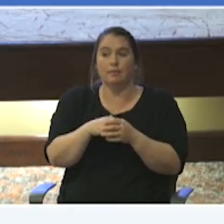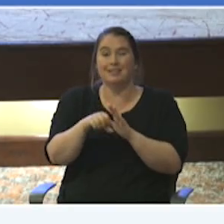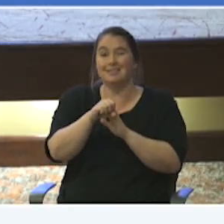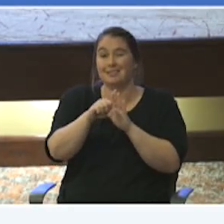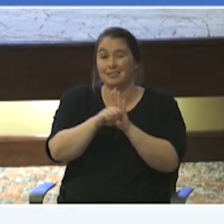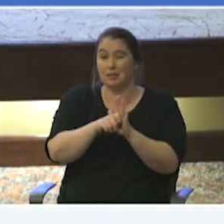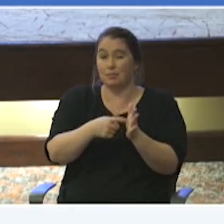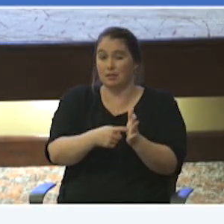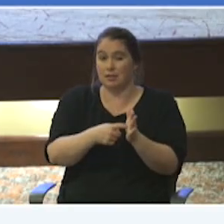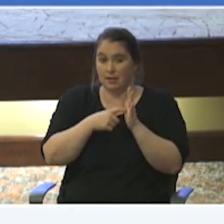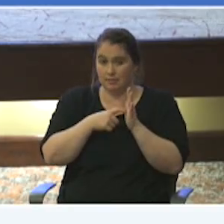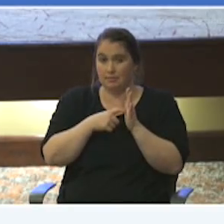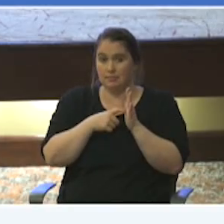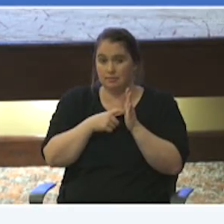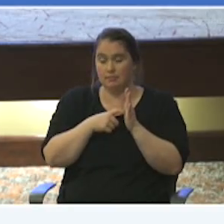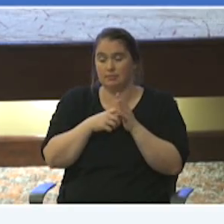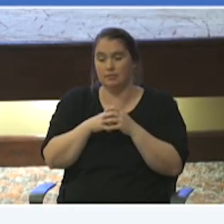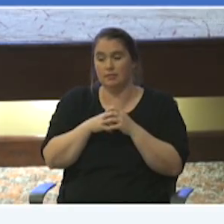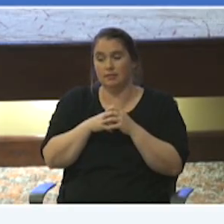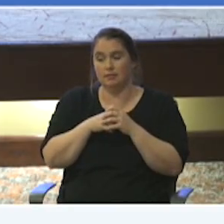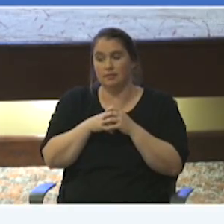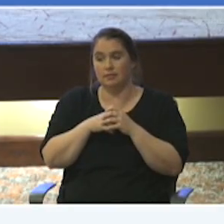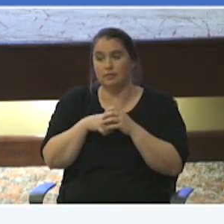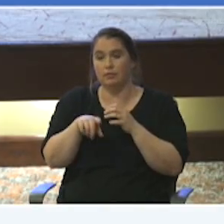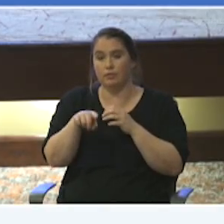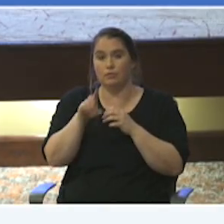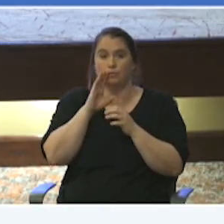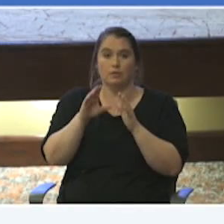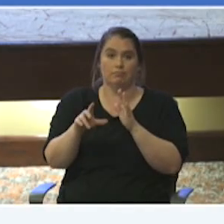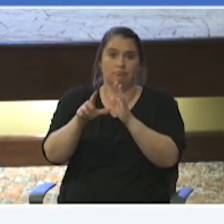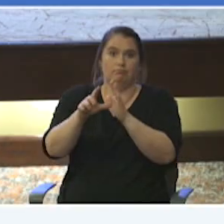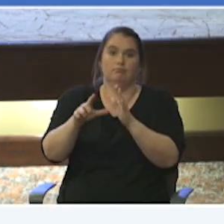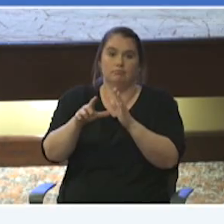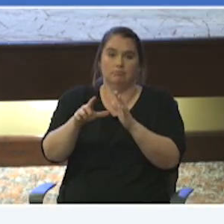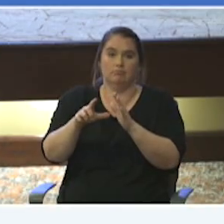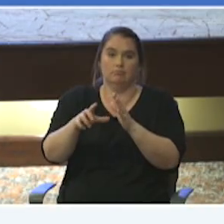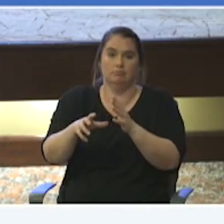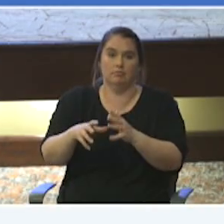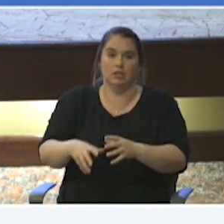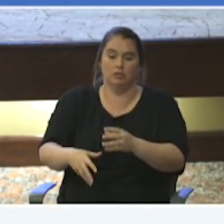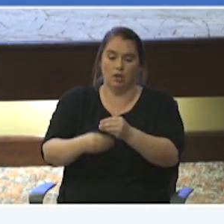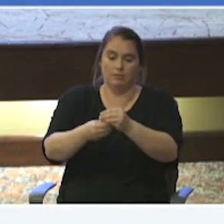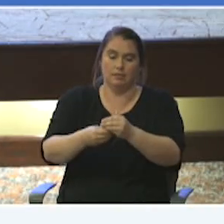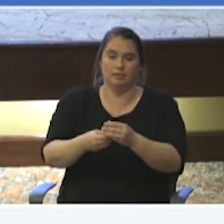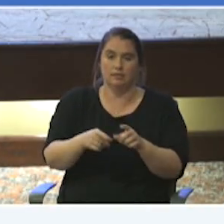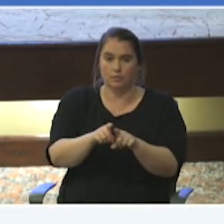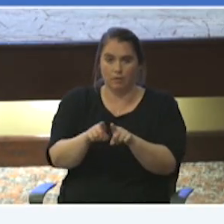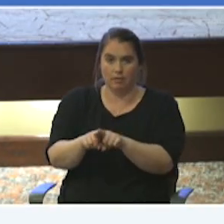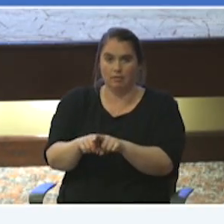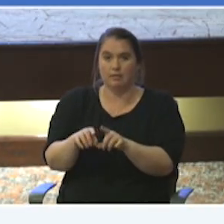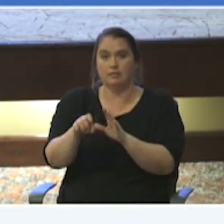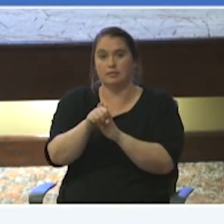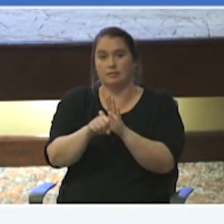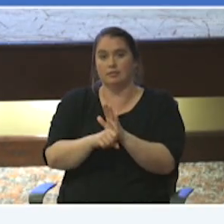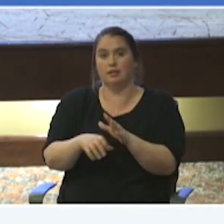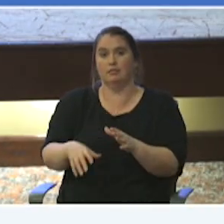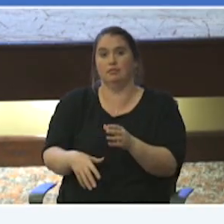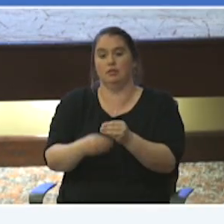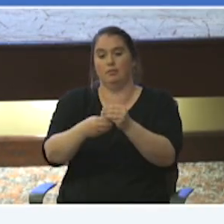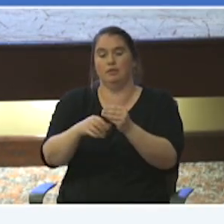mandated, and so those would be automatically adopted as well, as the state adopted those